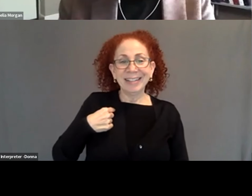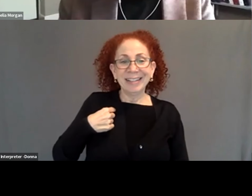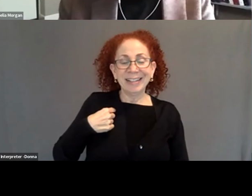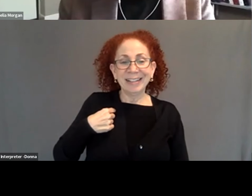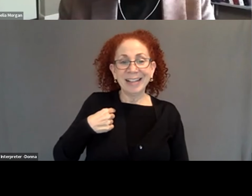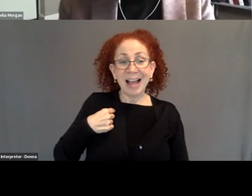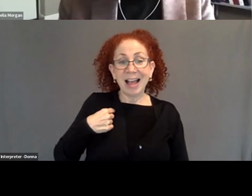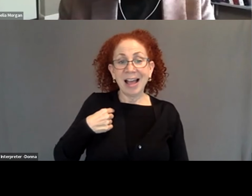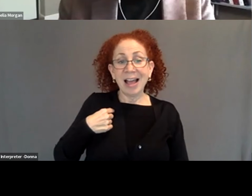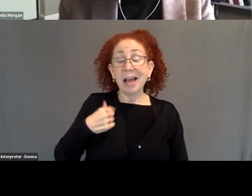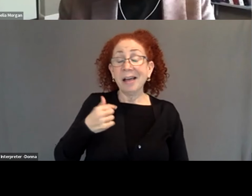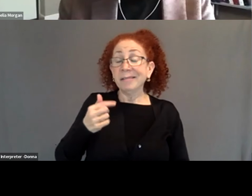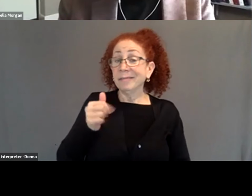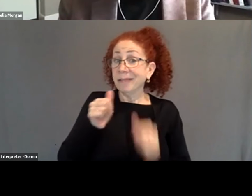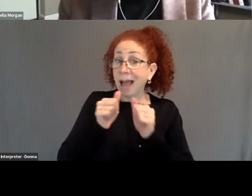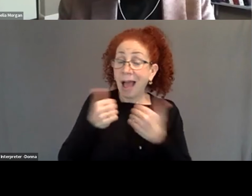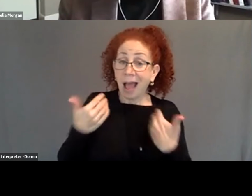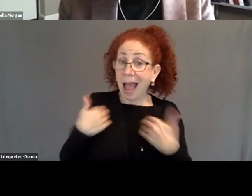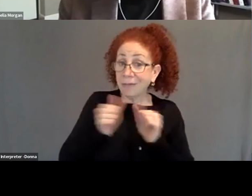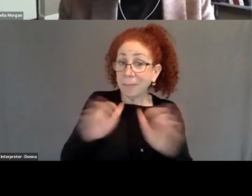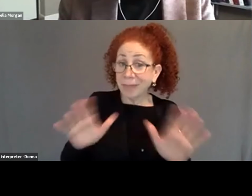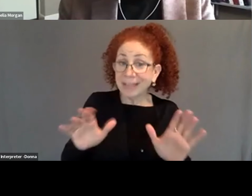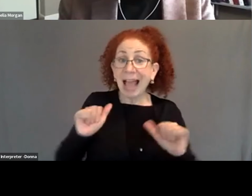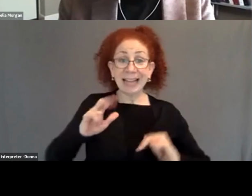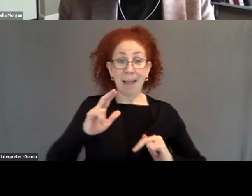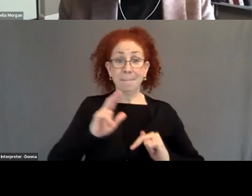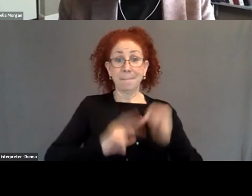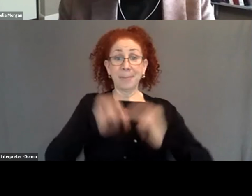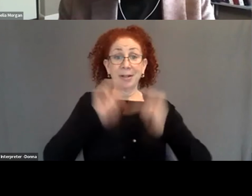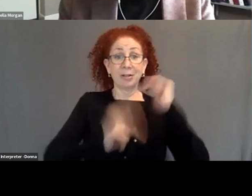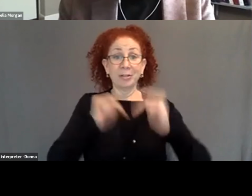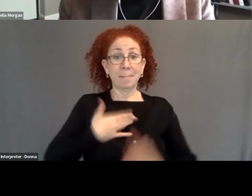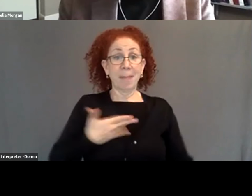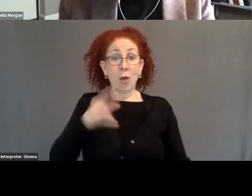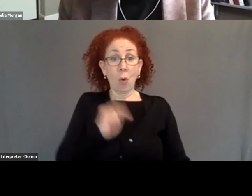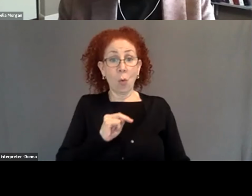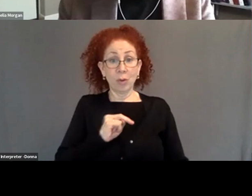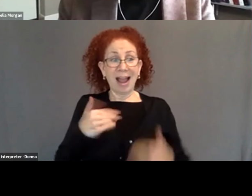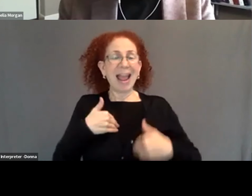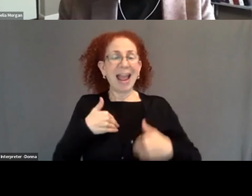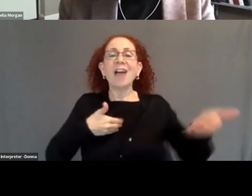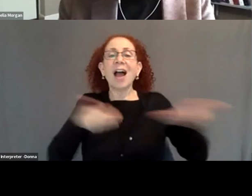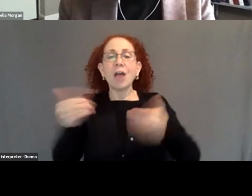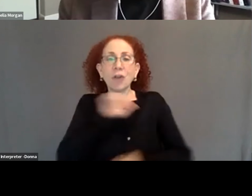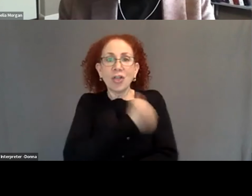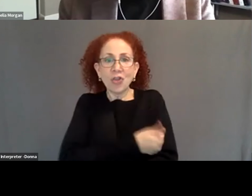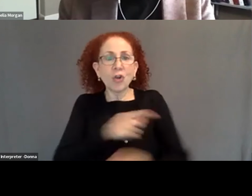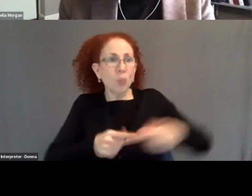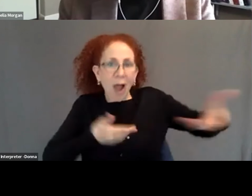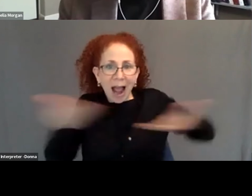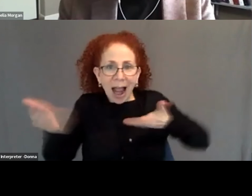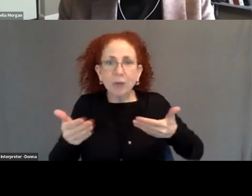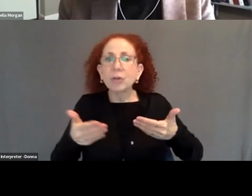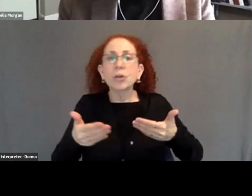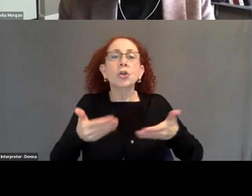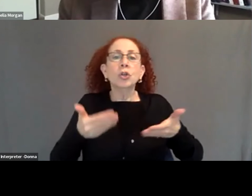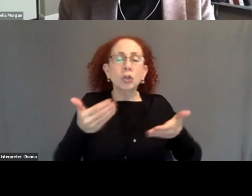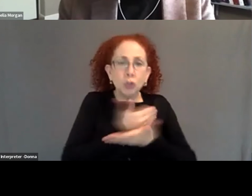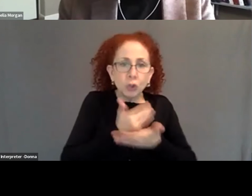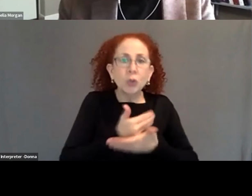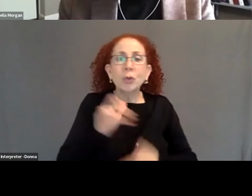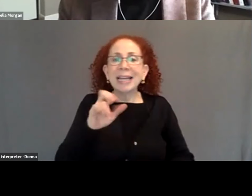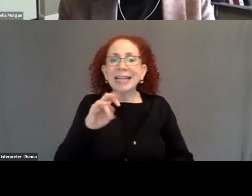I have the blessing of being able to build a bureaucracy from the ground up. I have hiring authority to build, carte blanche, new enabling statute, and